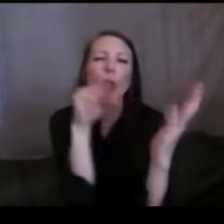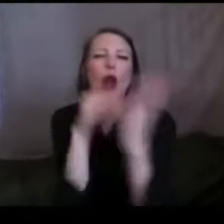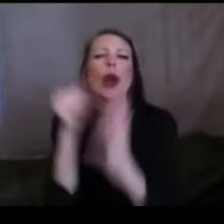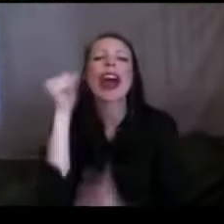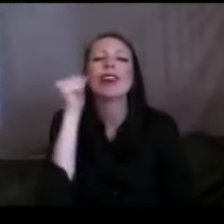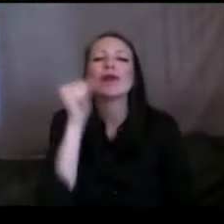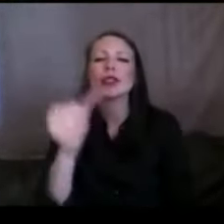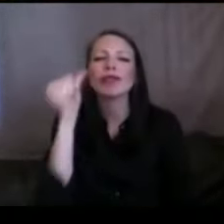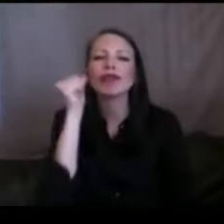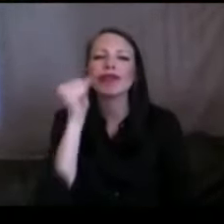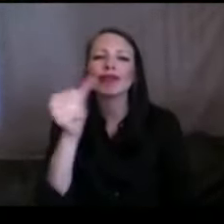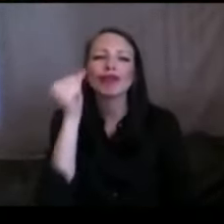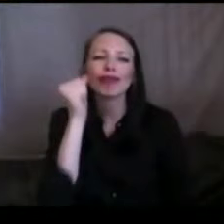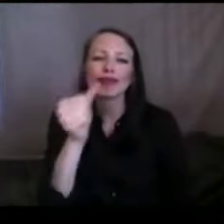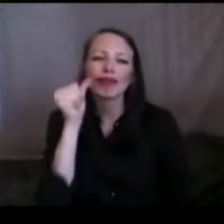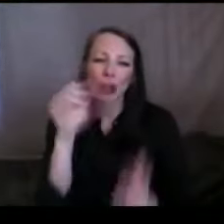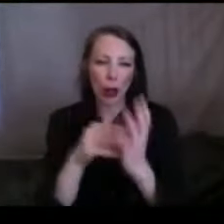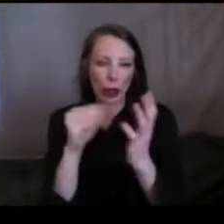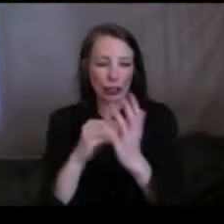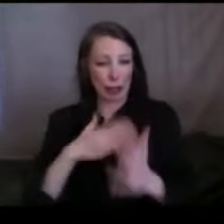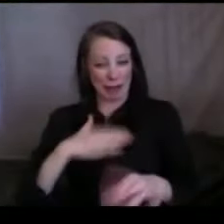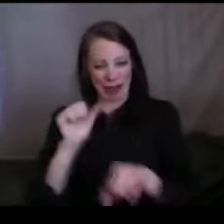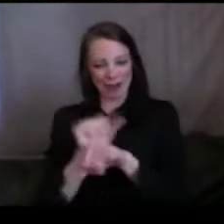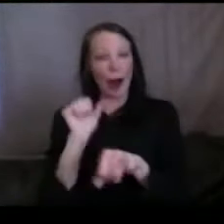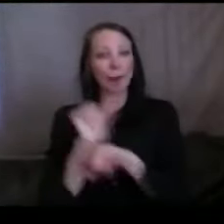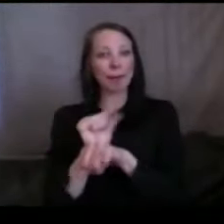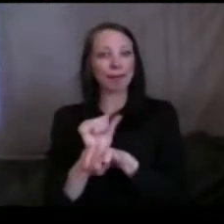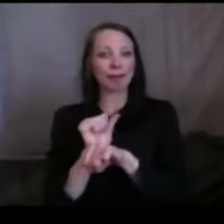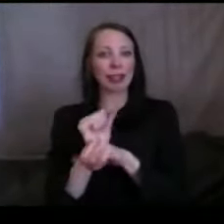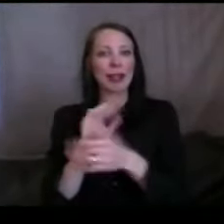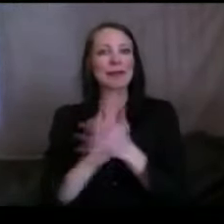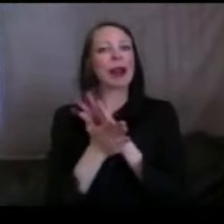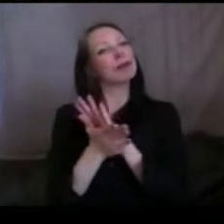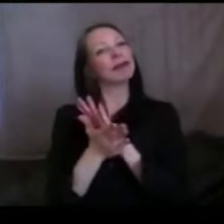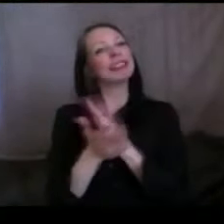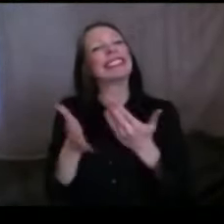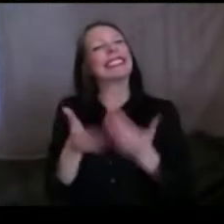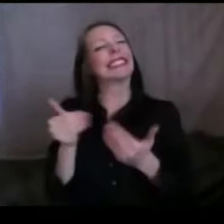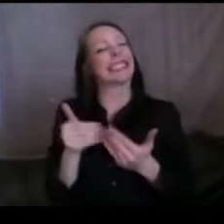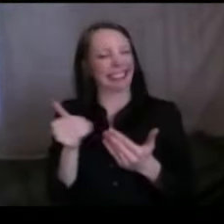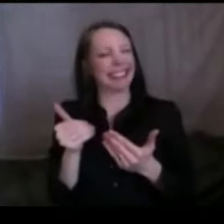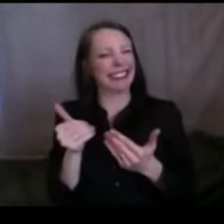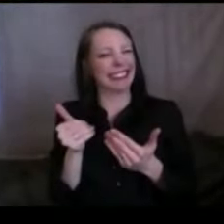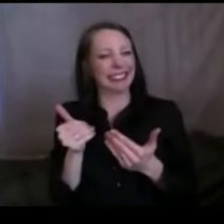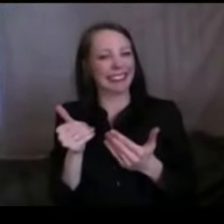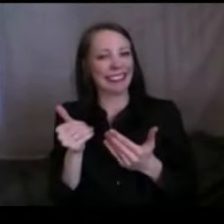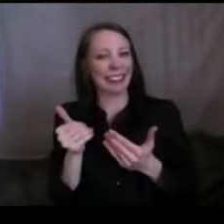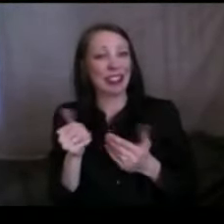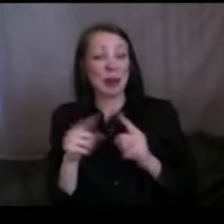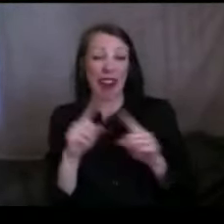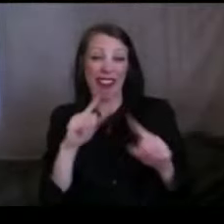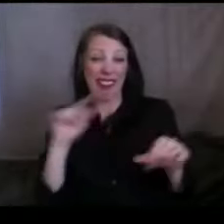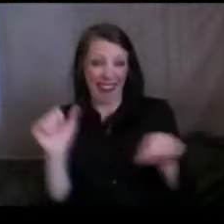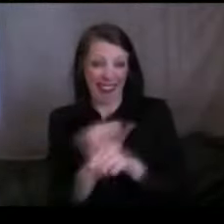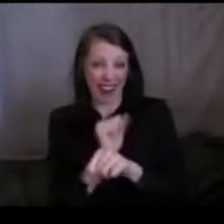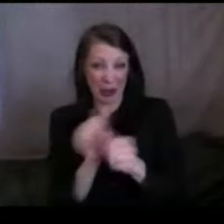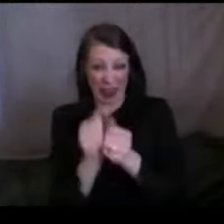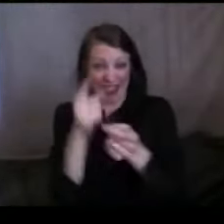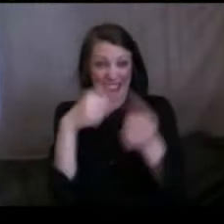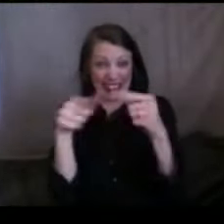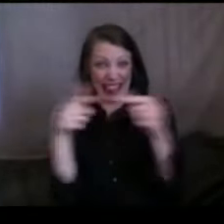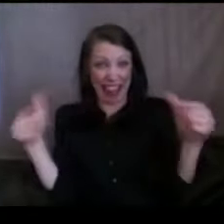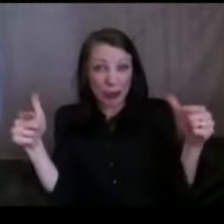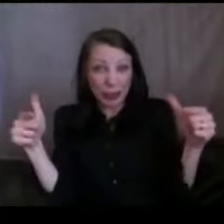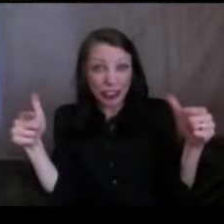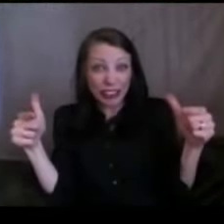by day. So that might make my job more easy. we come to that point. But actually, with the sign language, I'm not